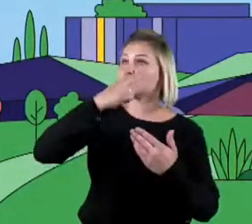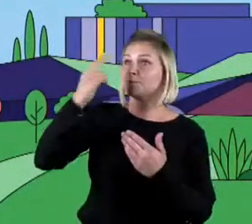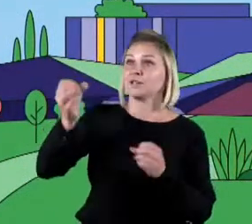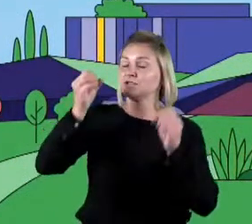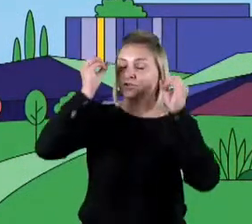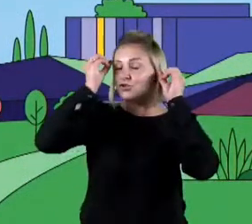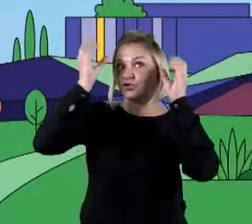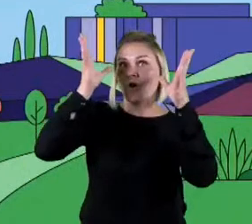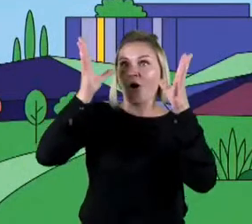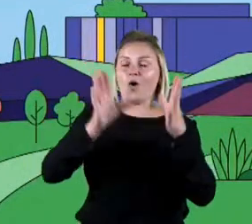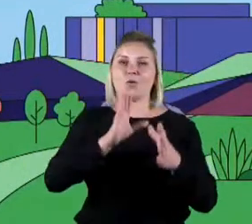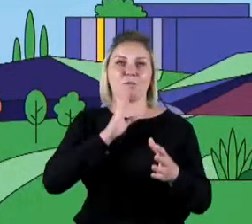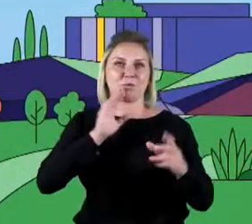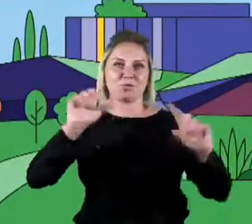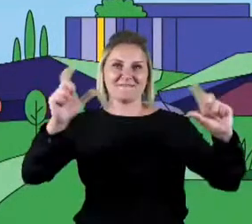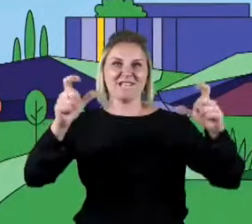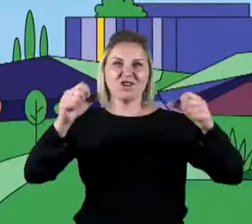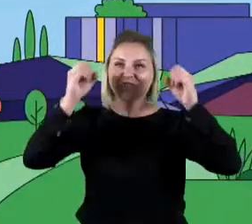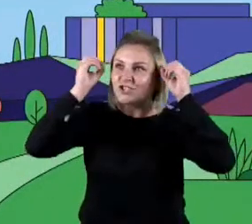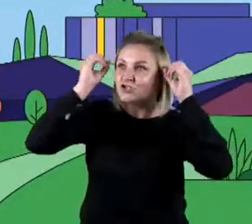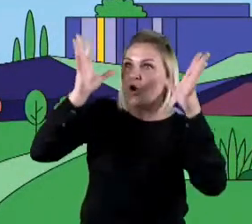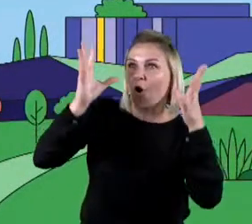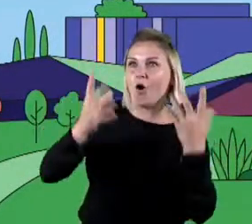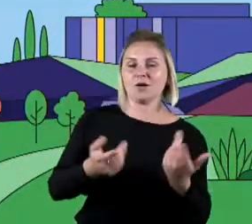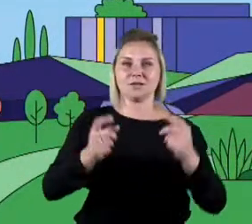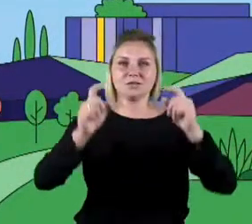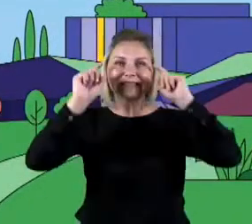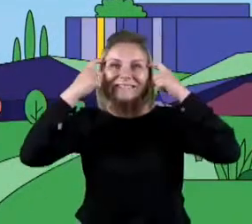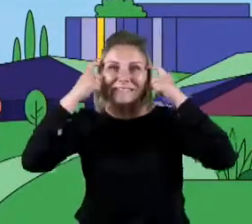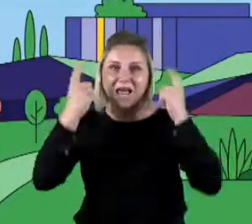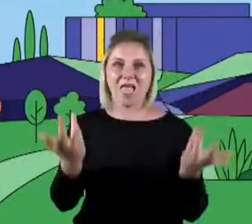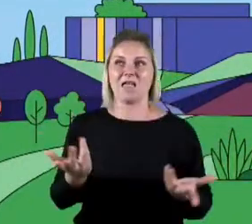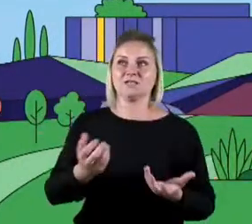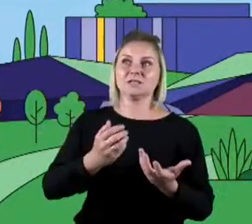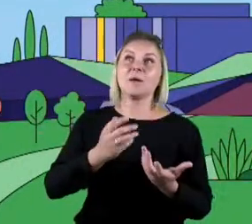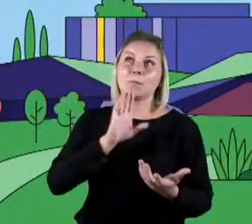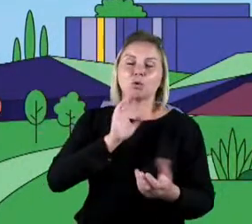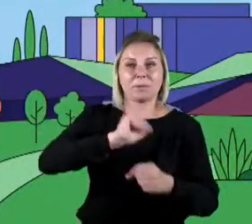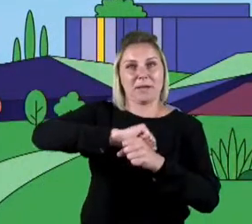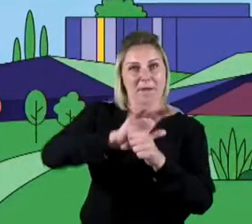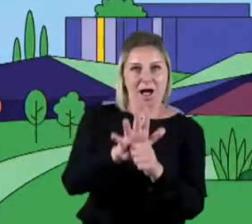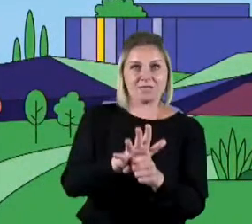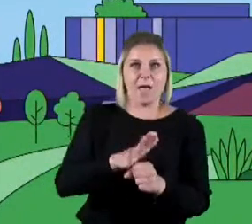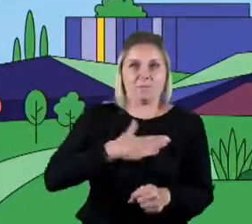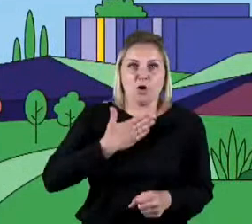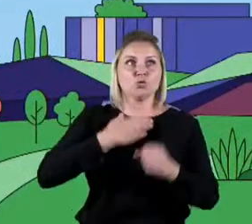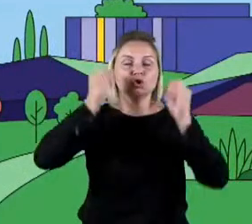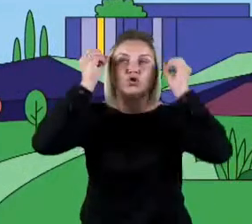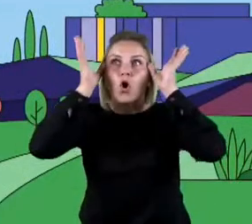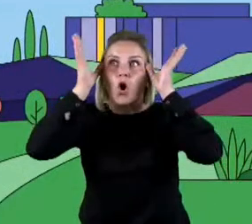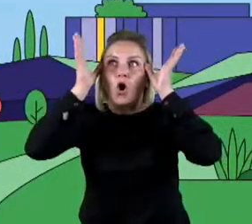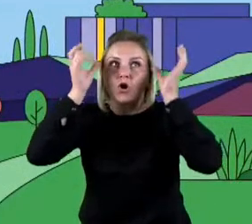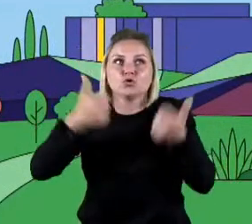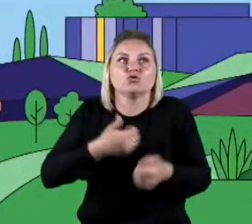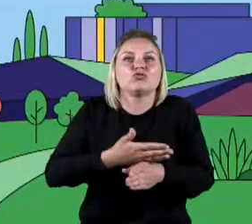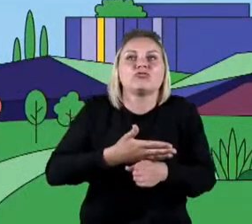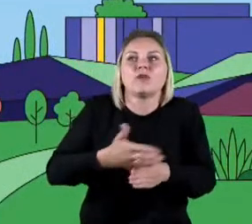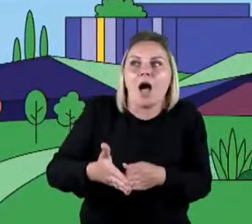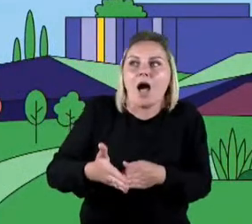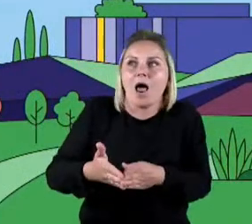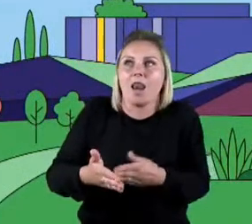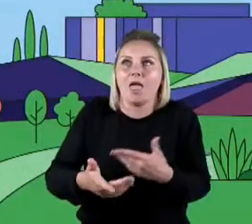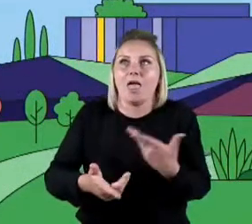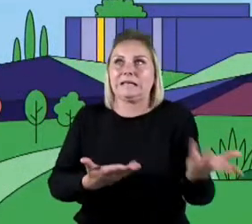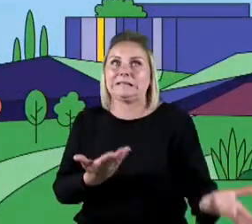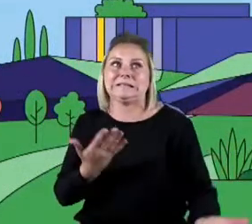So we're looking at these shocks, these stresses. The pandemic was a shock. We didn't know what we're